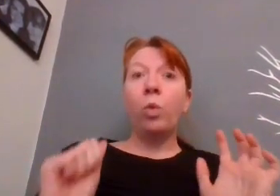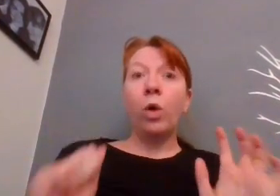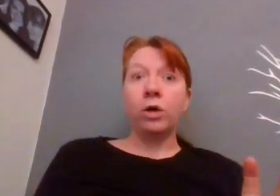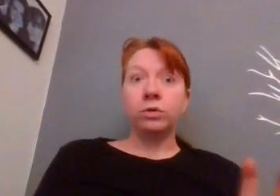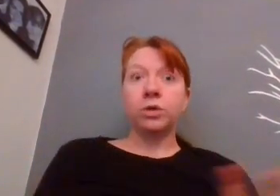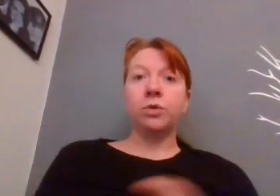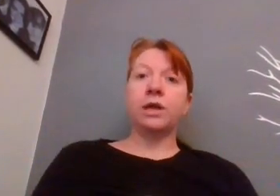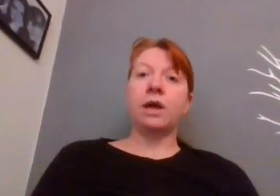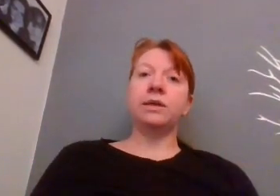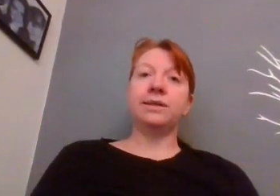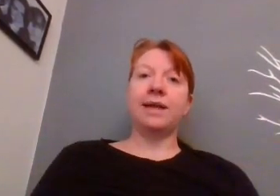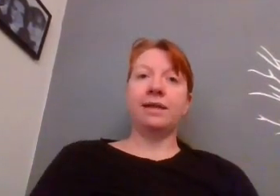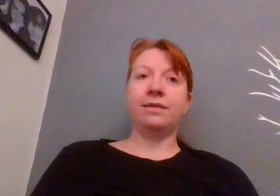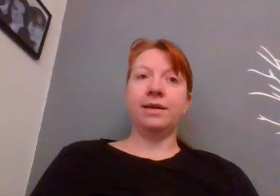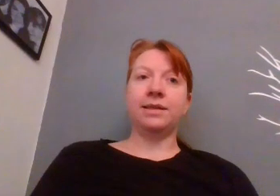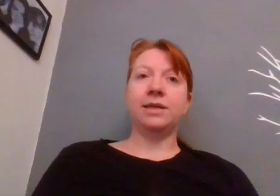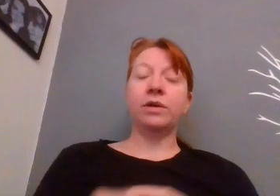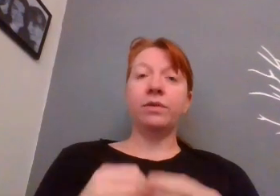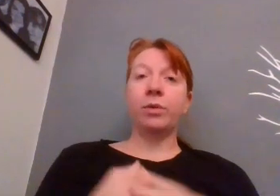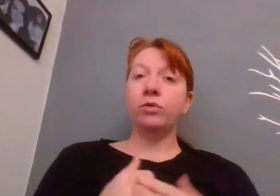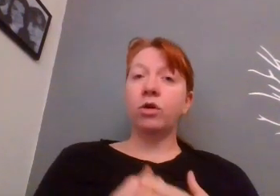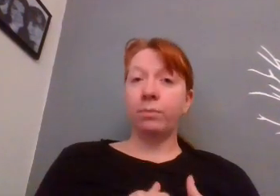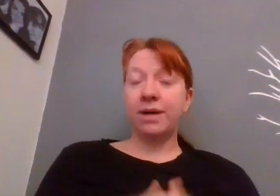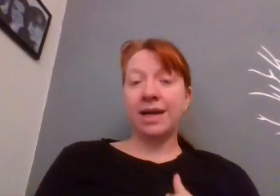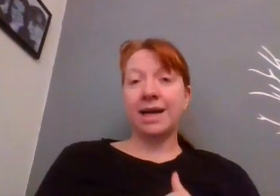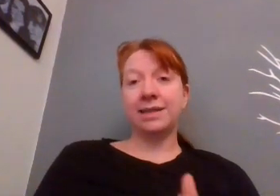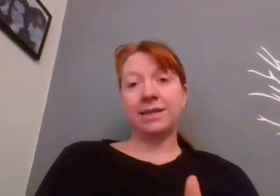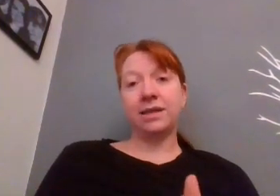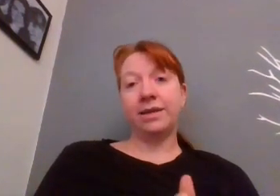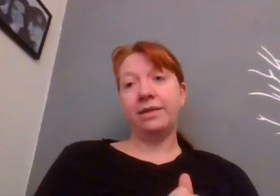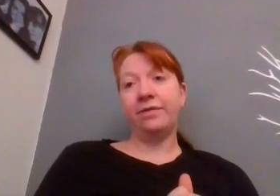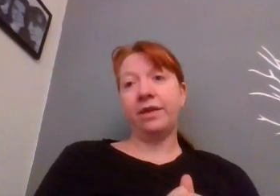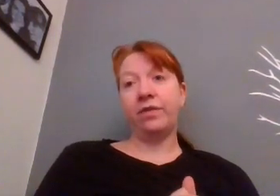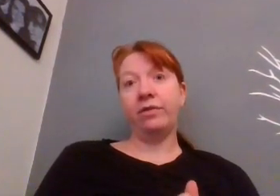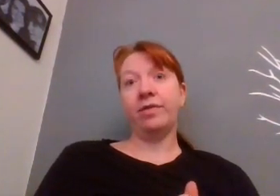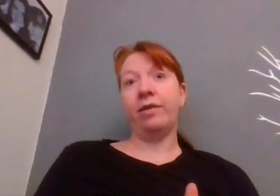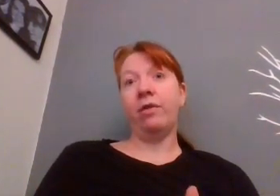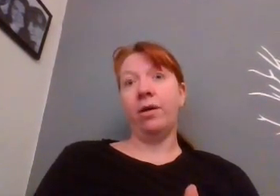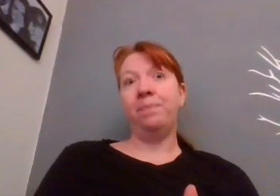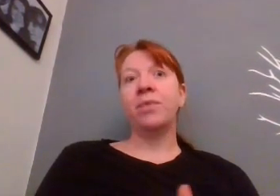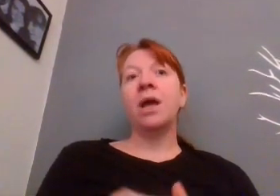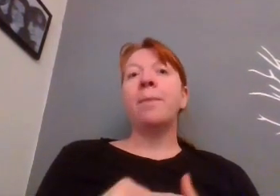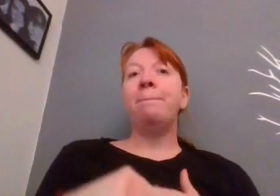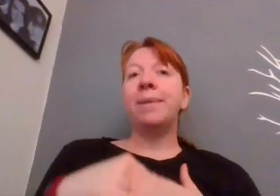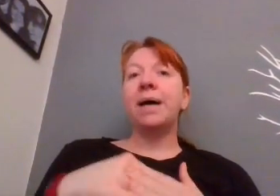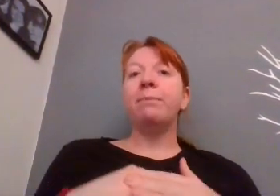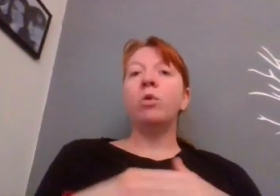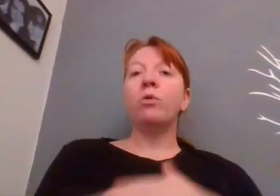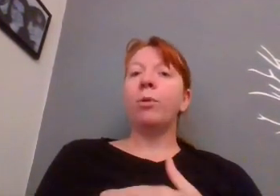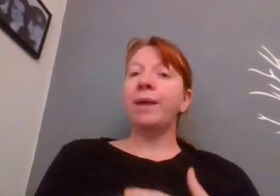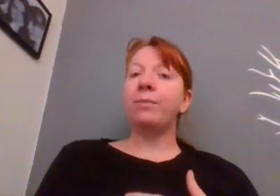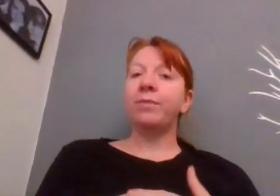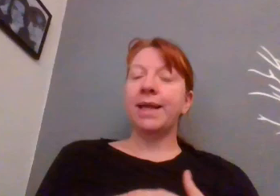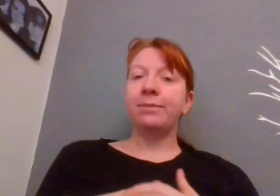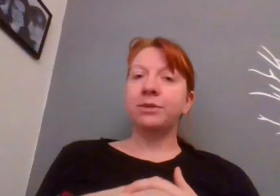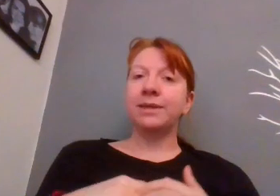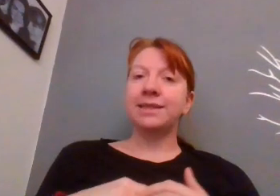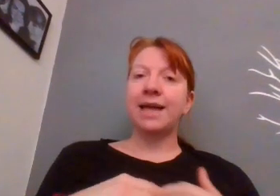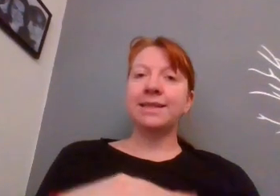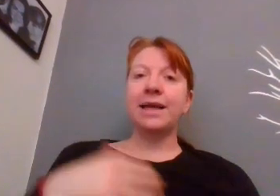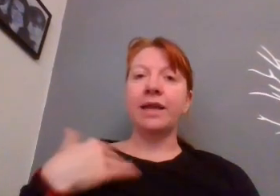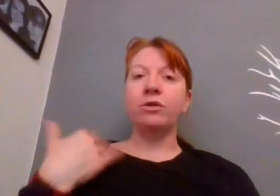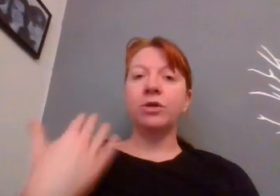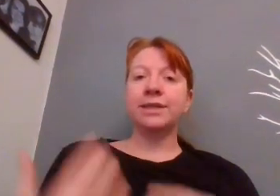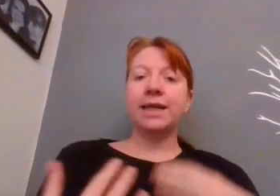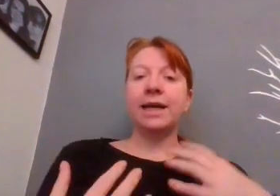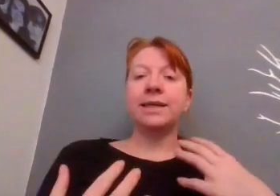in the world who could understand this. It's one of the most complicated scientific theories there are. But more and more people have been able to